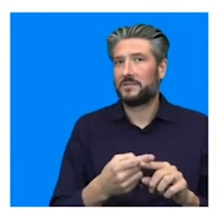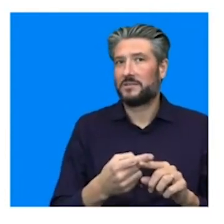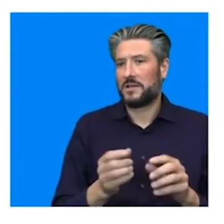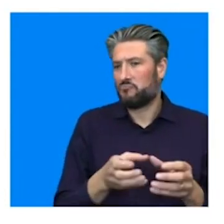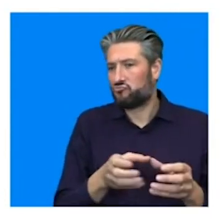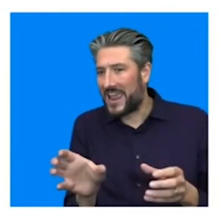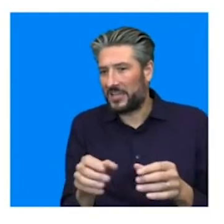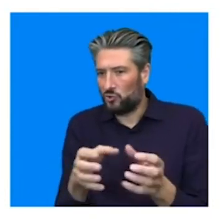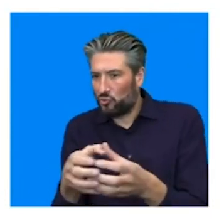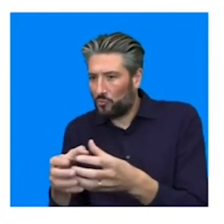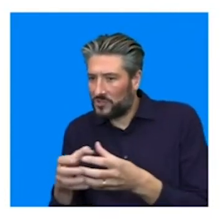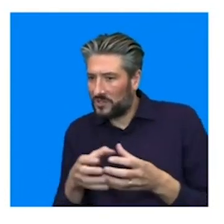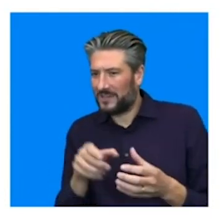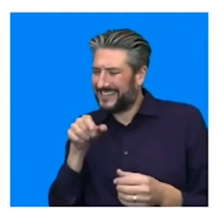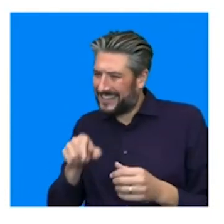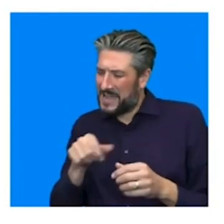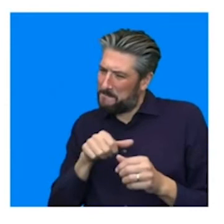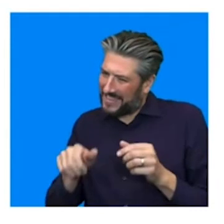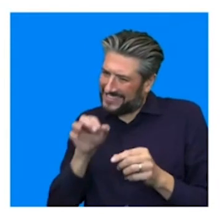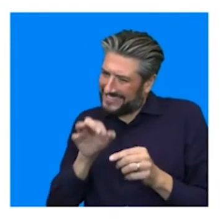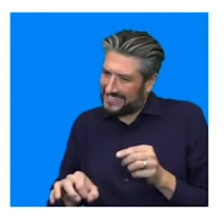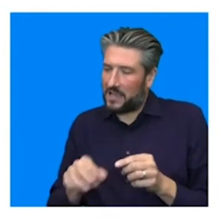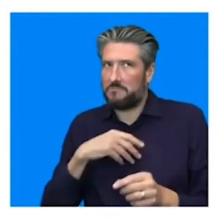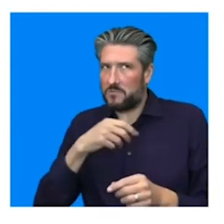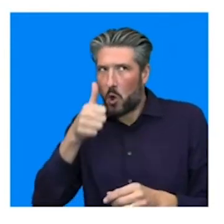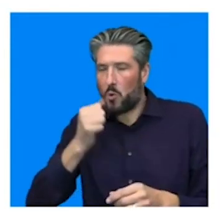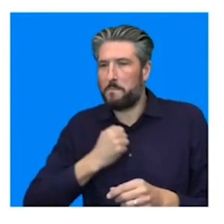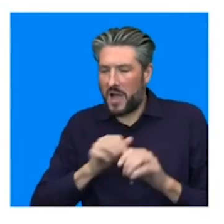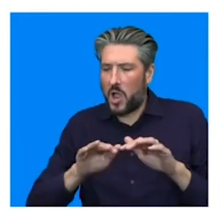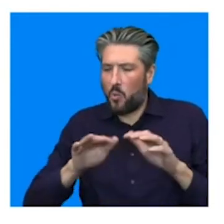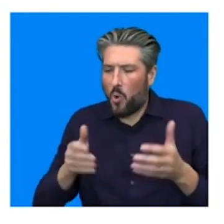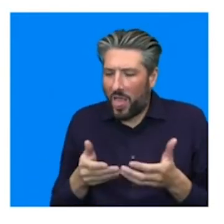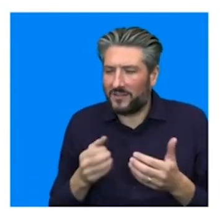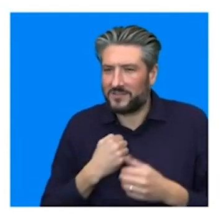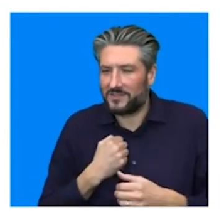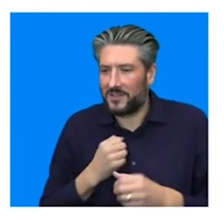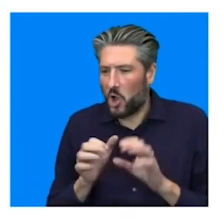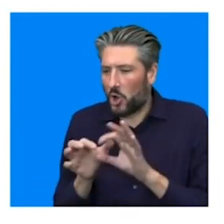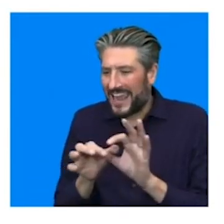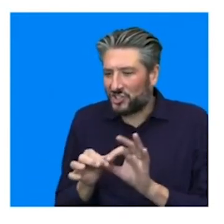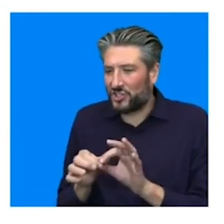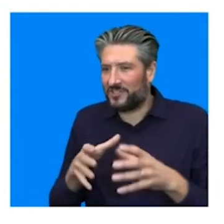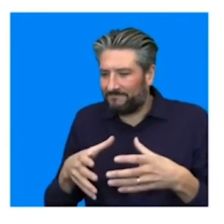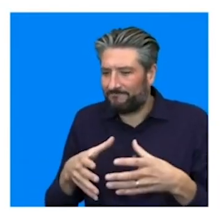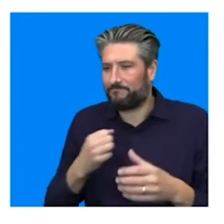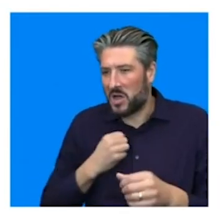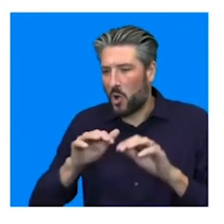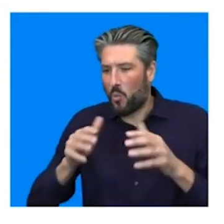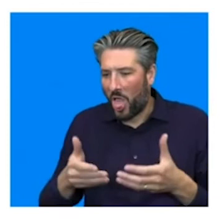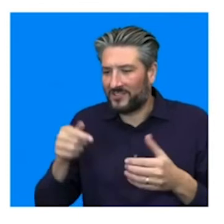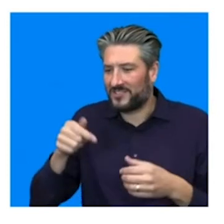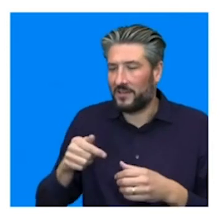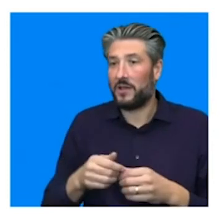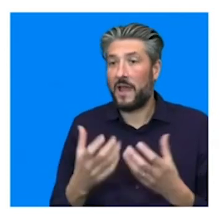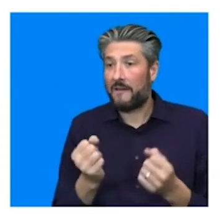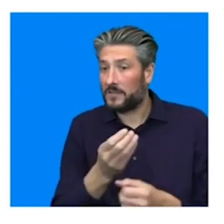specific, detailed chats about a world that you already understand, where you're connecting with people in that world. You know, we've got a couple of online retailers